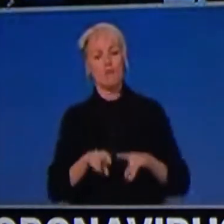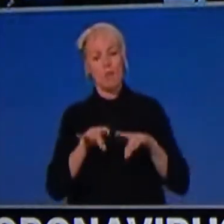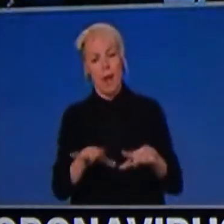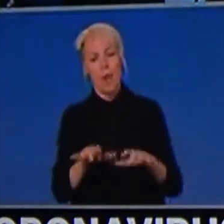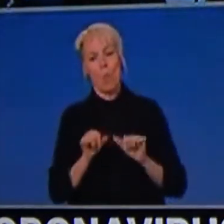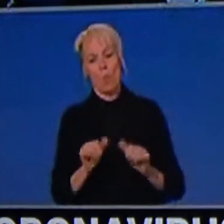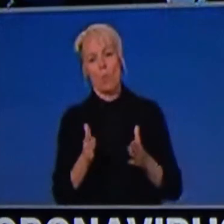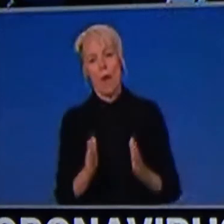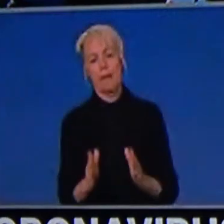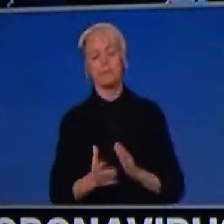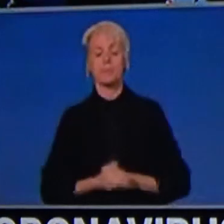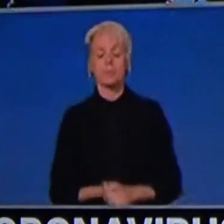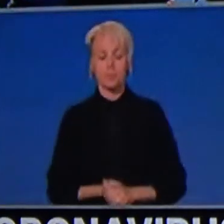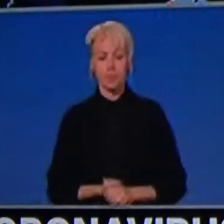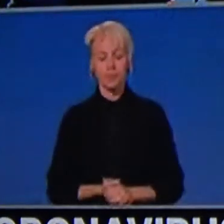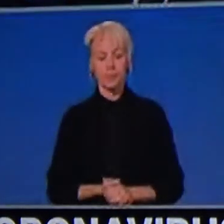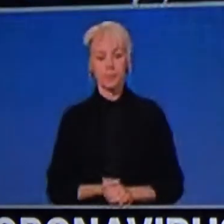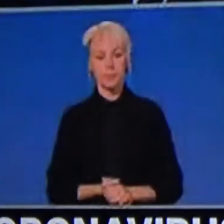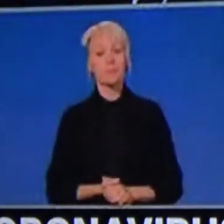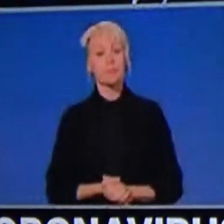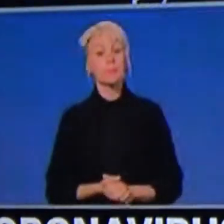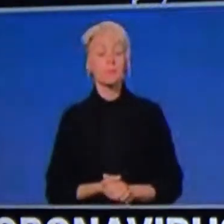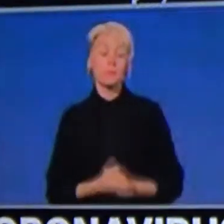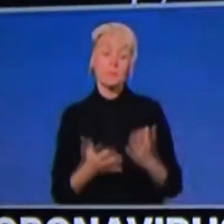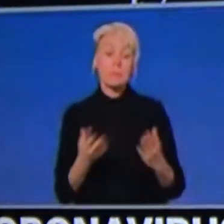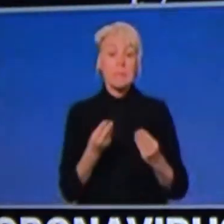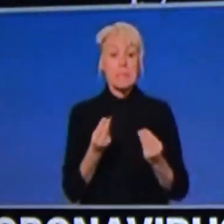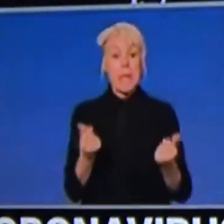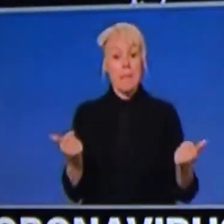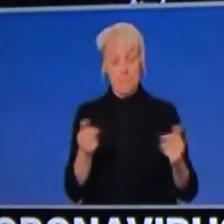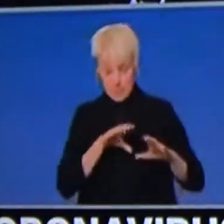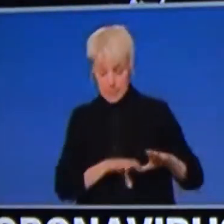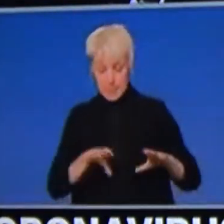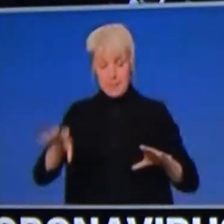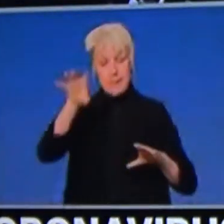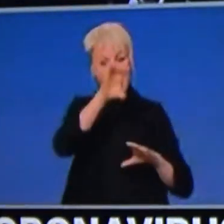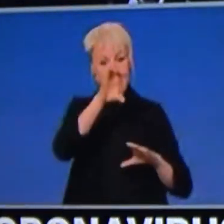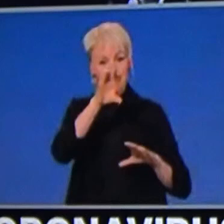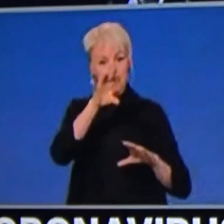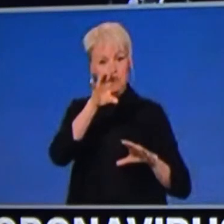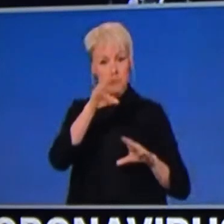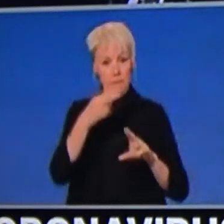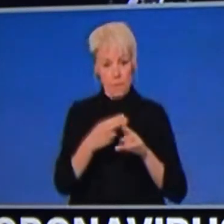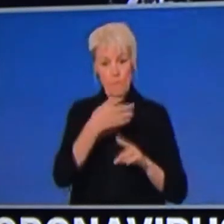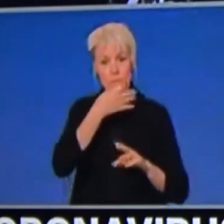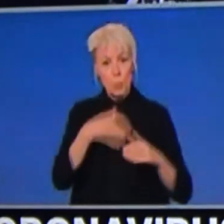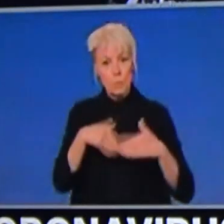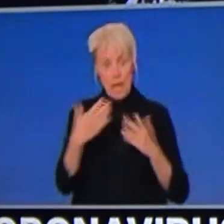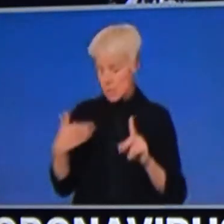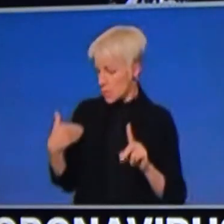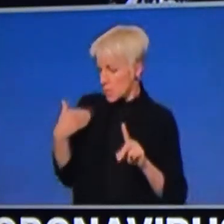could eradicate the virus in some parts of the country. We've had some states that have had no cases for some days and very small numbers of cases